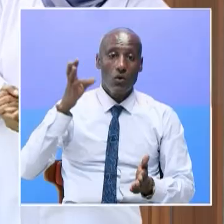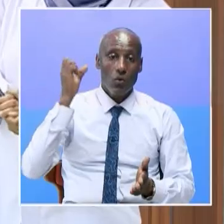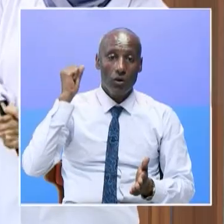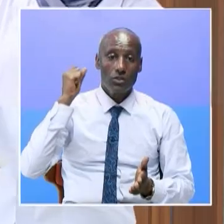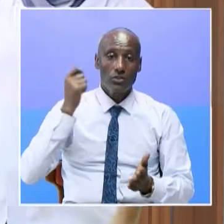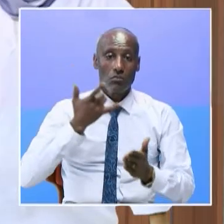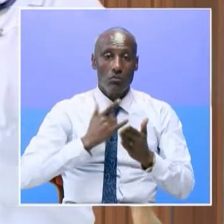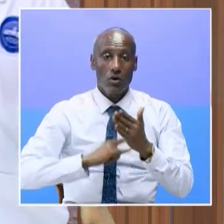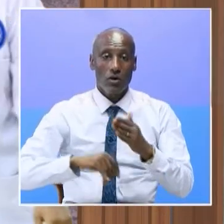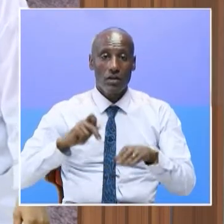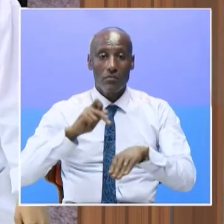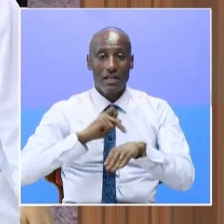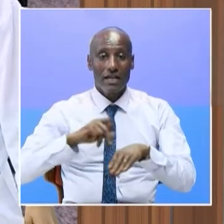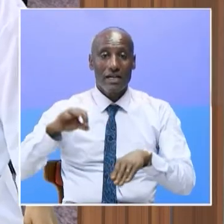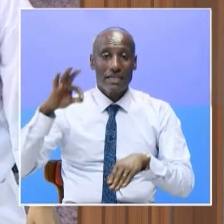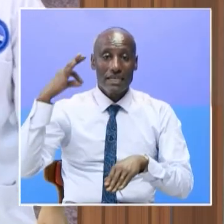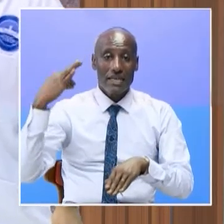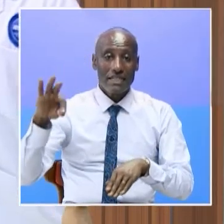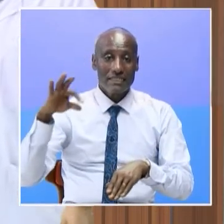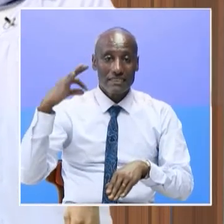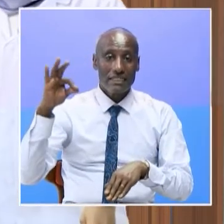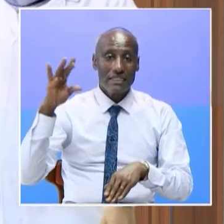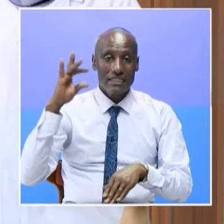1998. We can meet